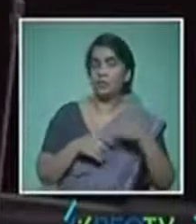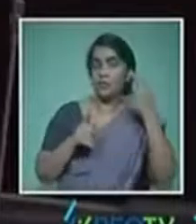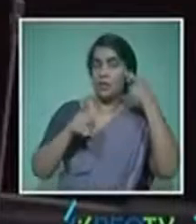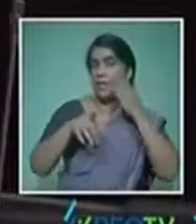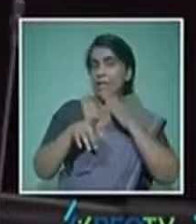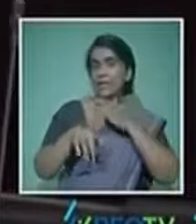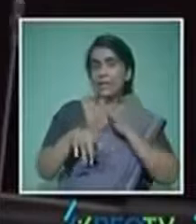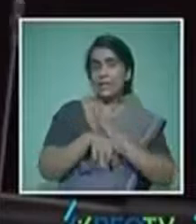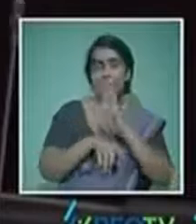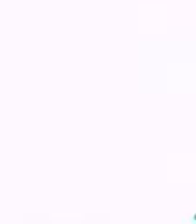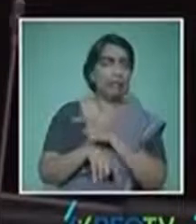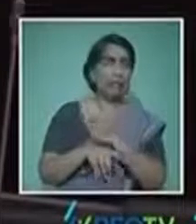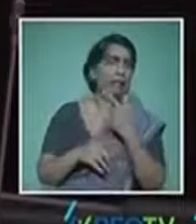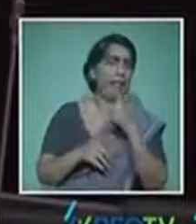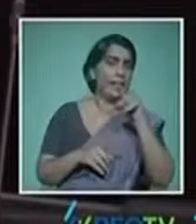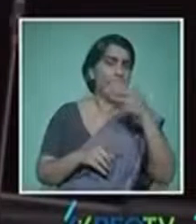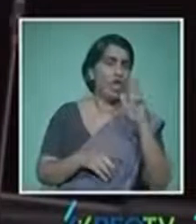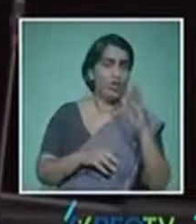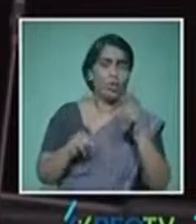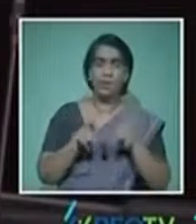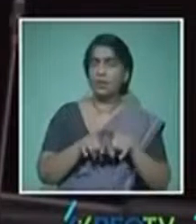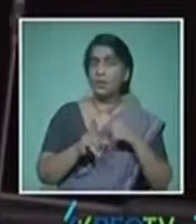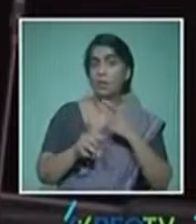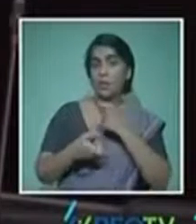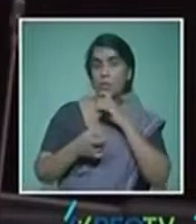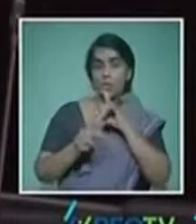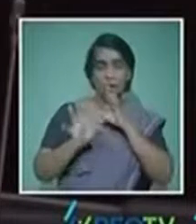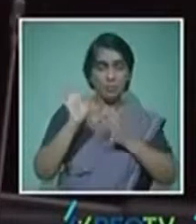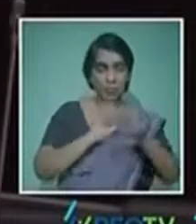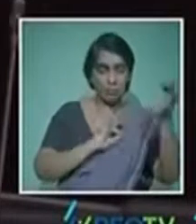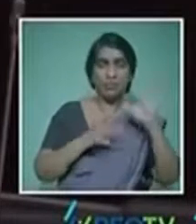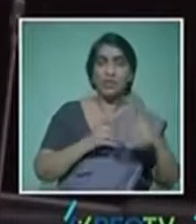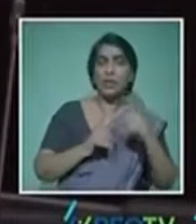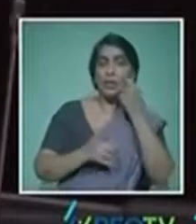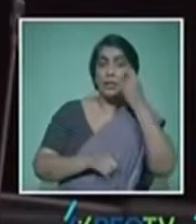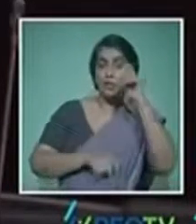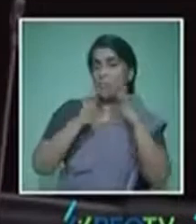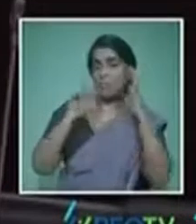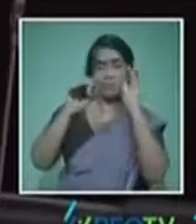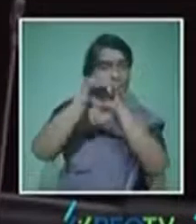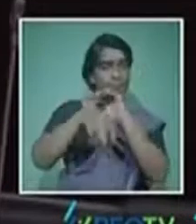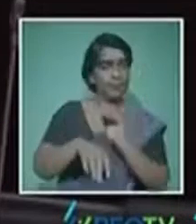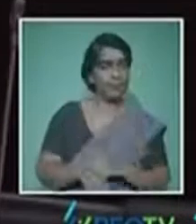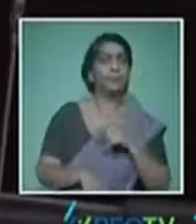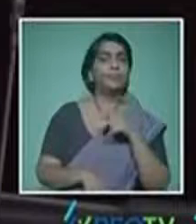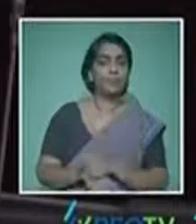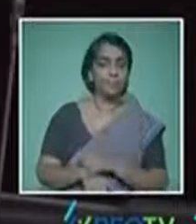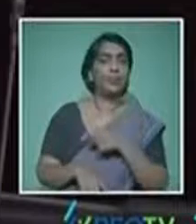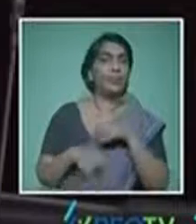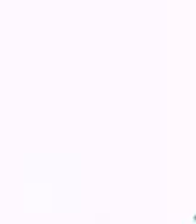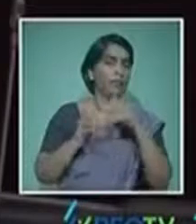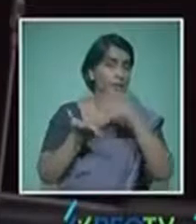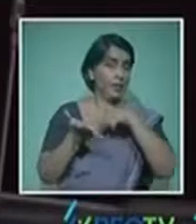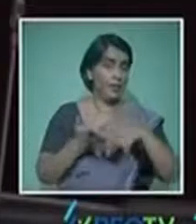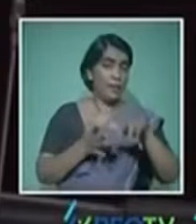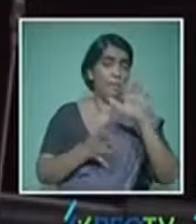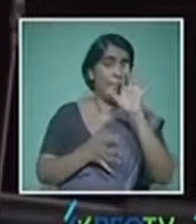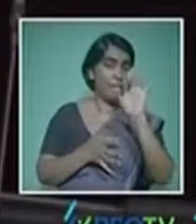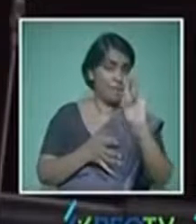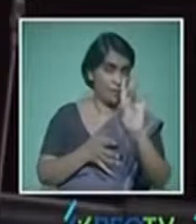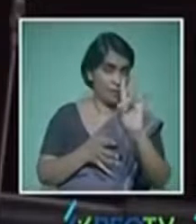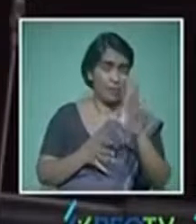Employment Bureau personnel are assigned to meet the needs of all countries. However, Cabinet has granted approval to recruit another 50